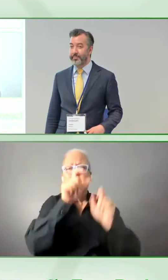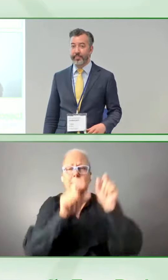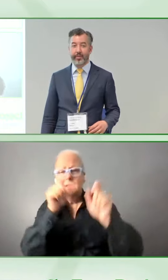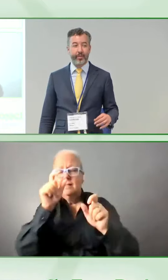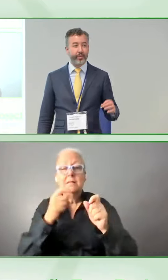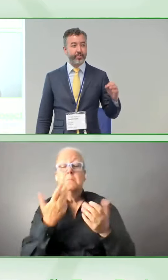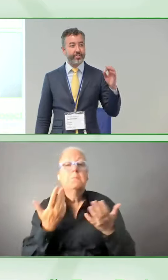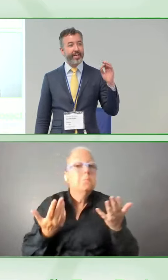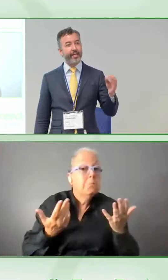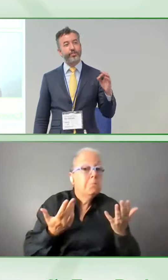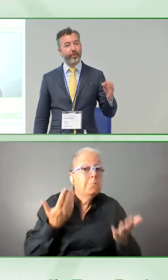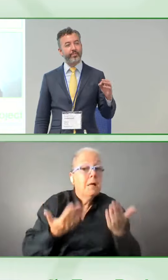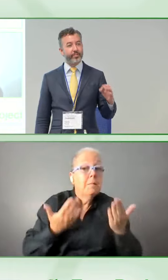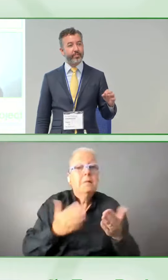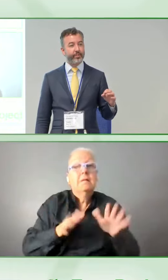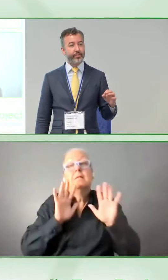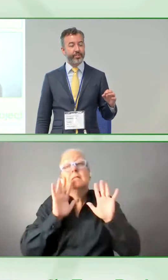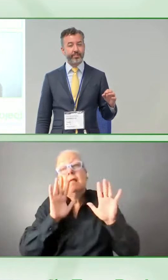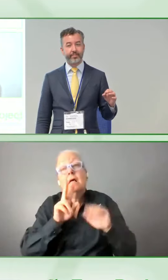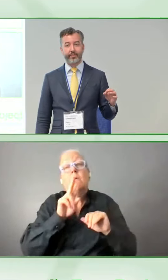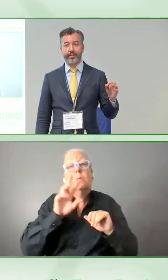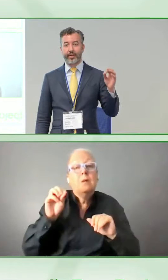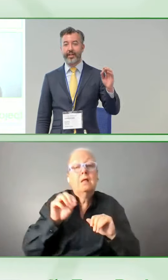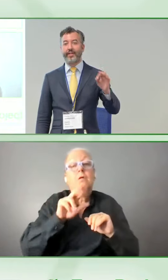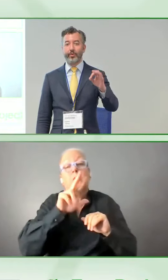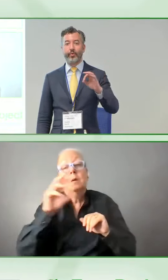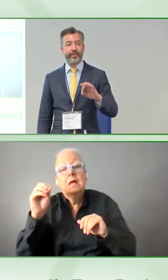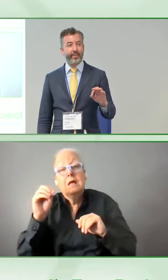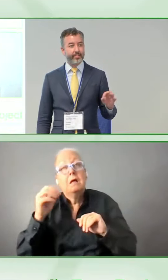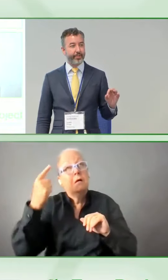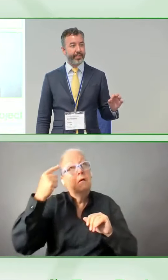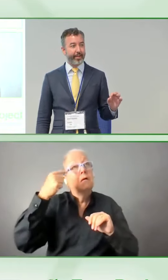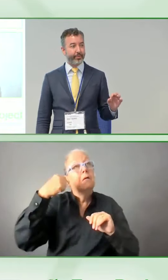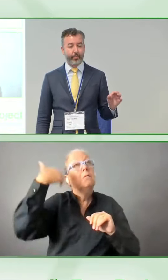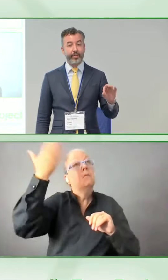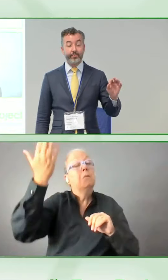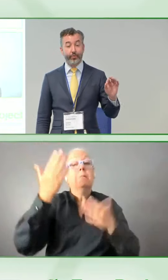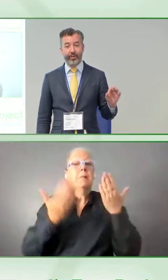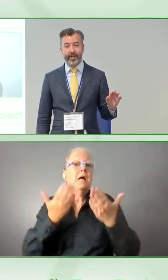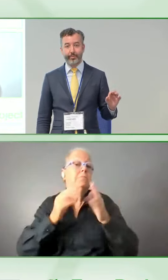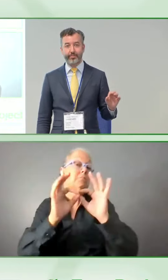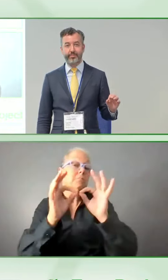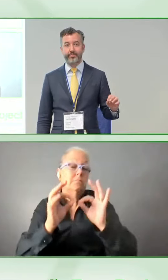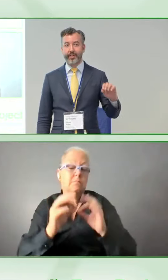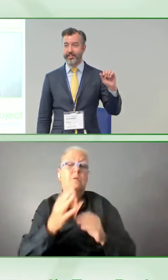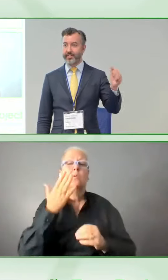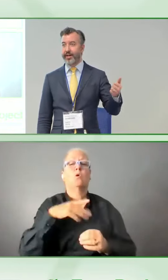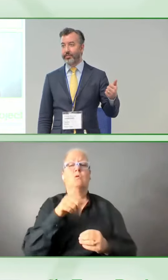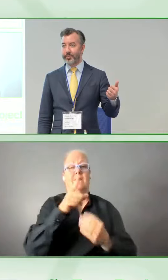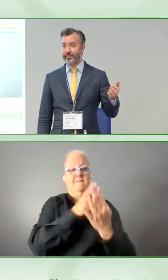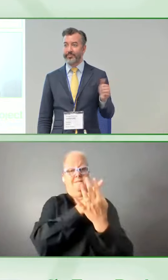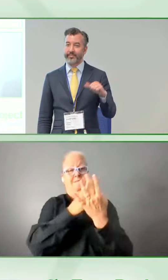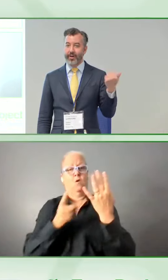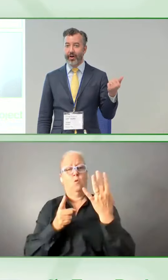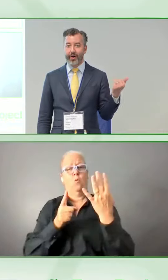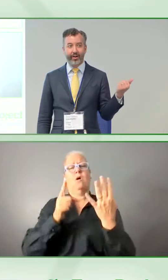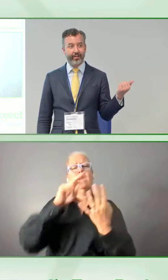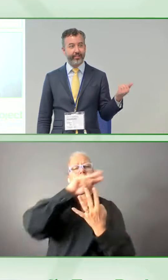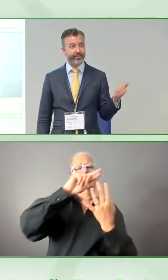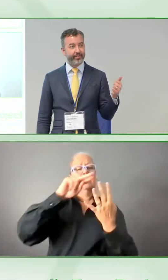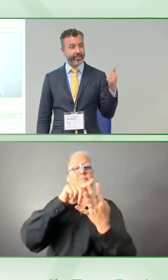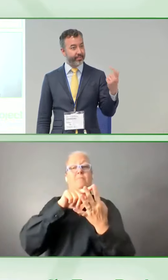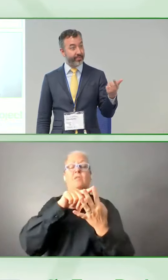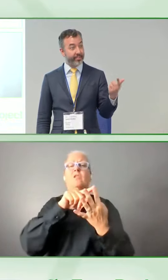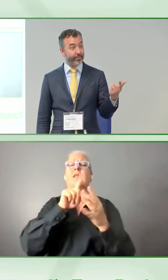now? So take each one of your solutions and give it one of these 4 labels. Is it lovable?